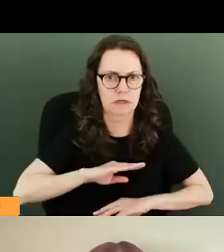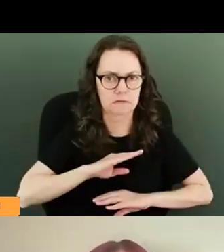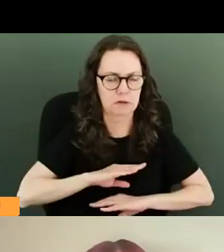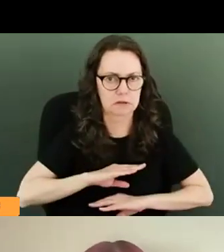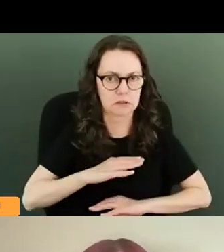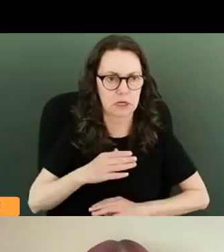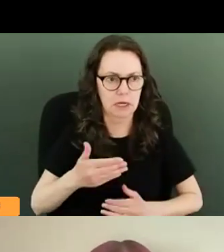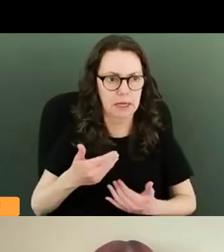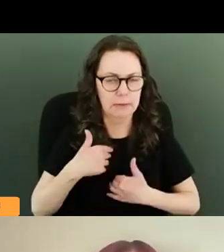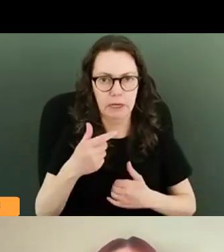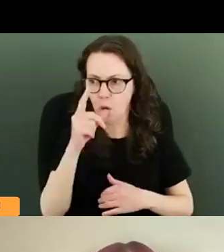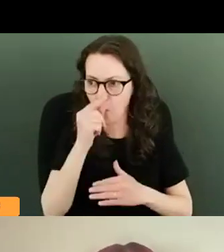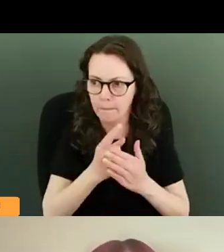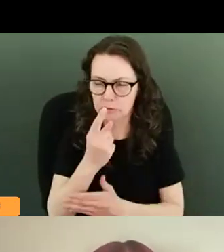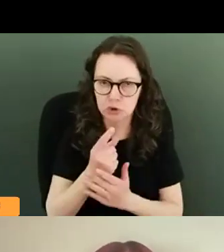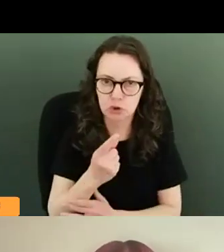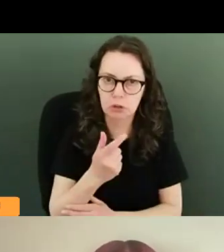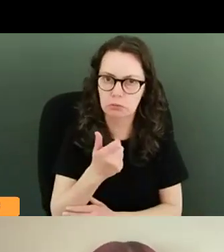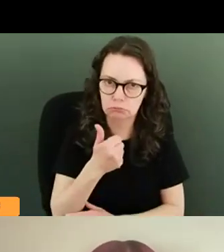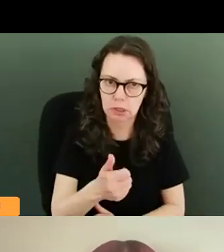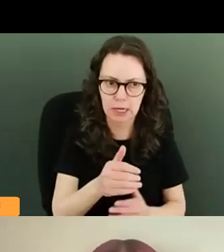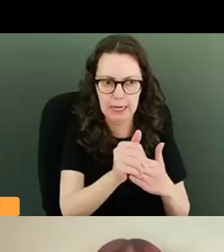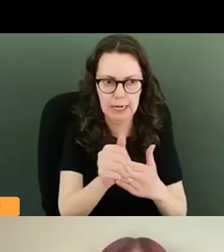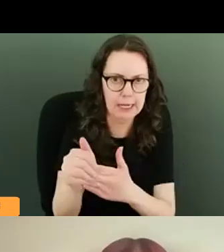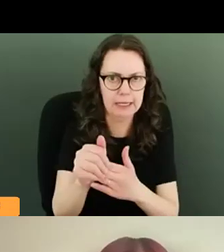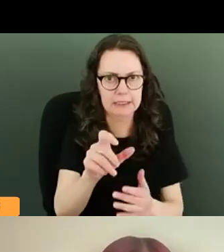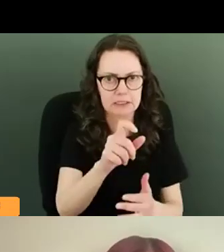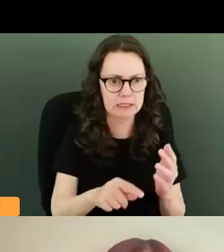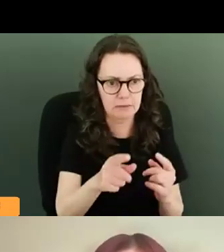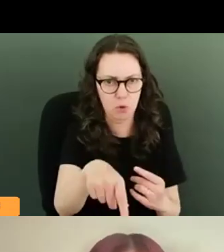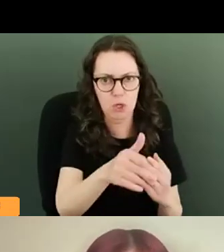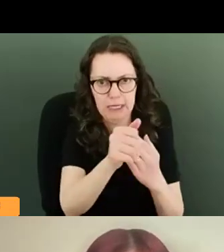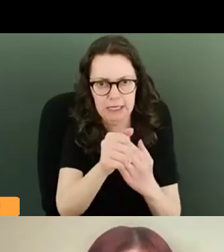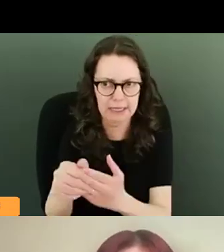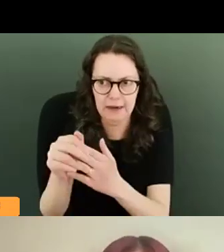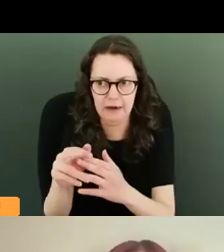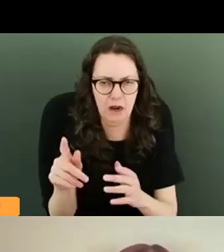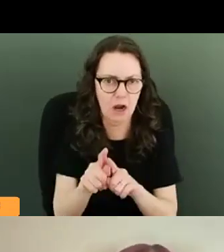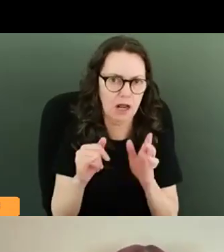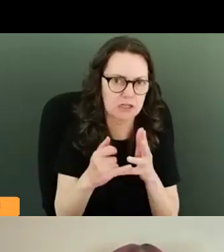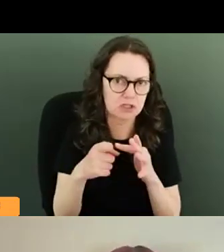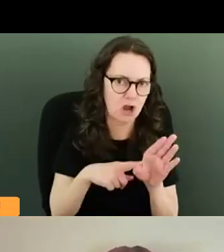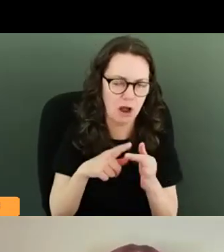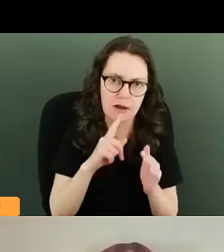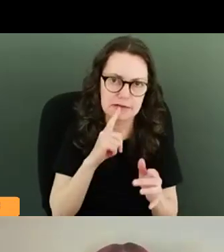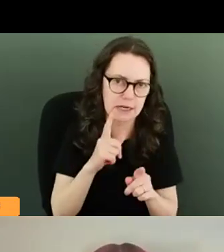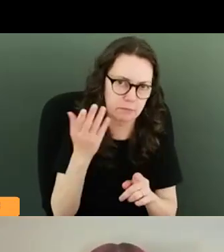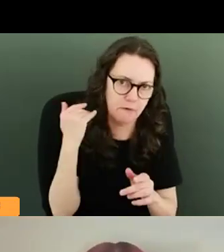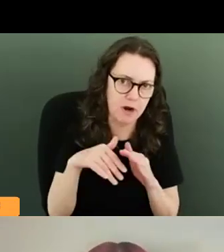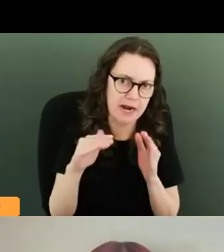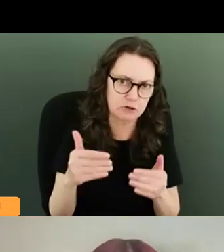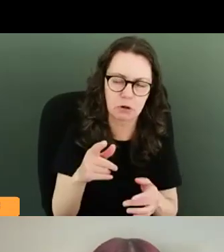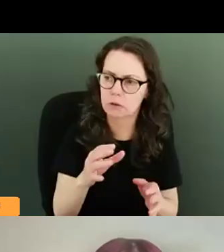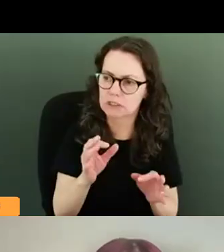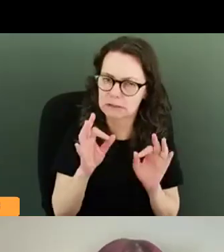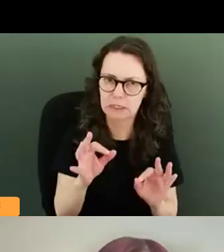on a project that was led by and for our disabled community, like Skye said in our introduction, was something that was super